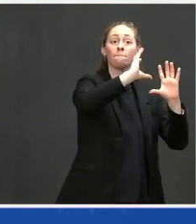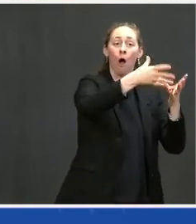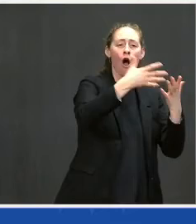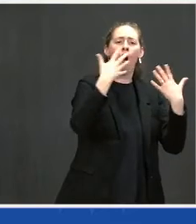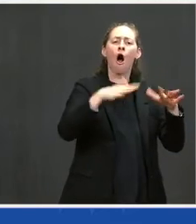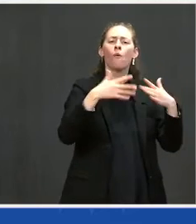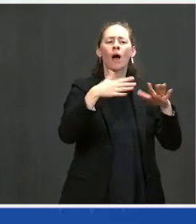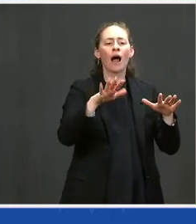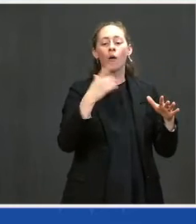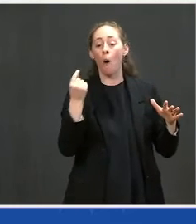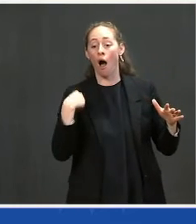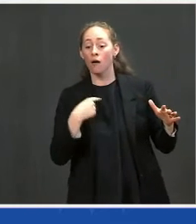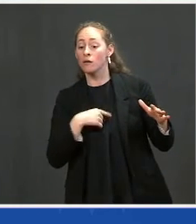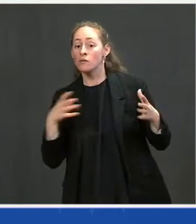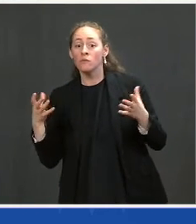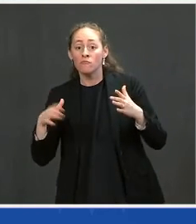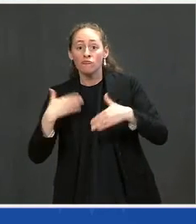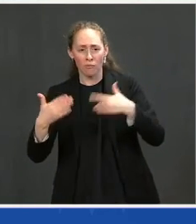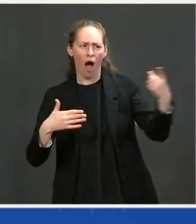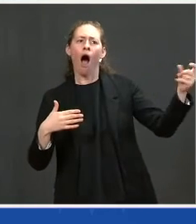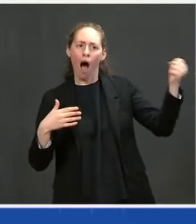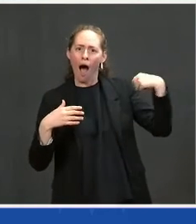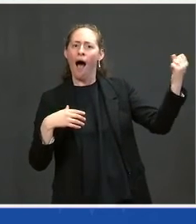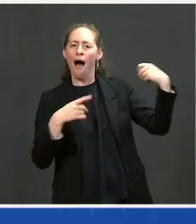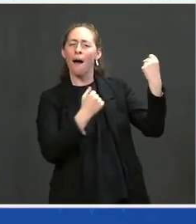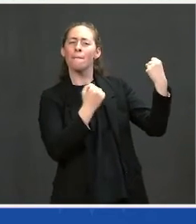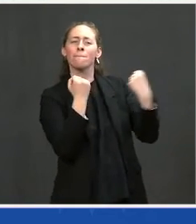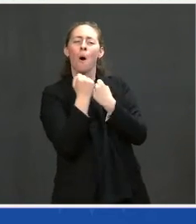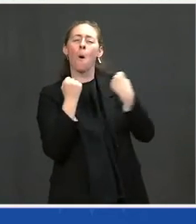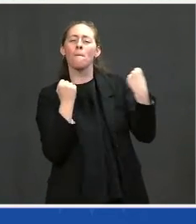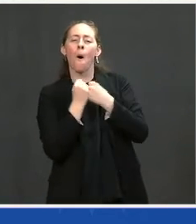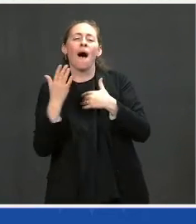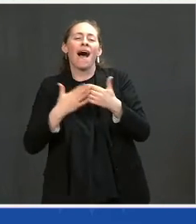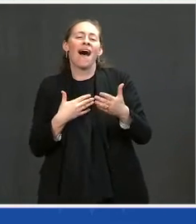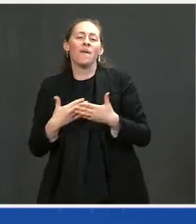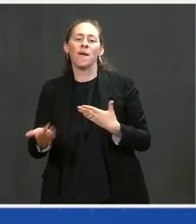Okay, where am I here? Let me see.